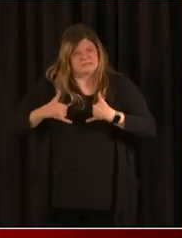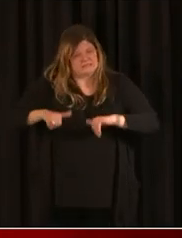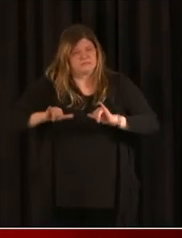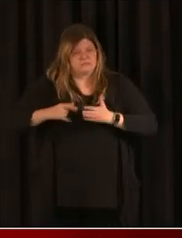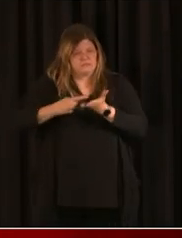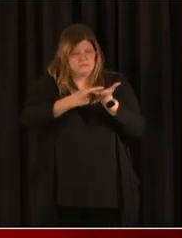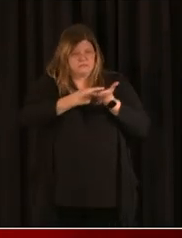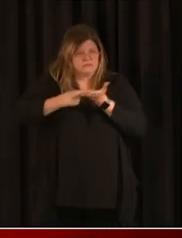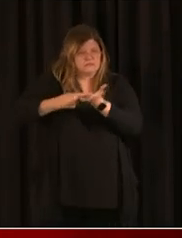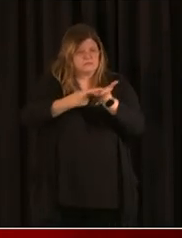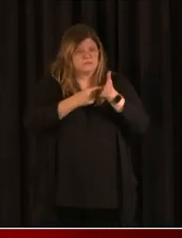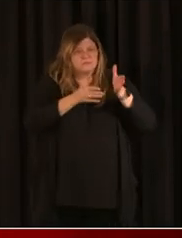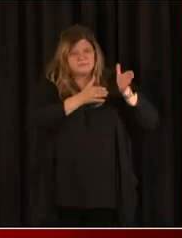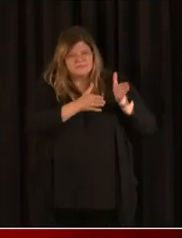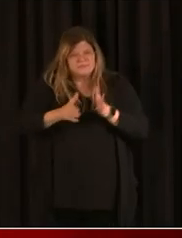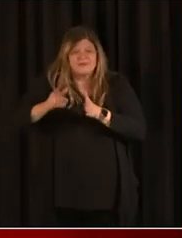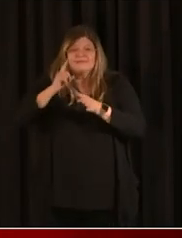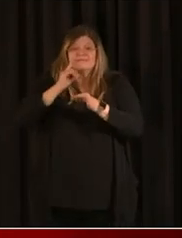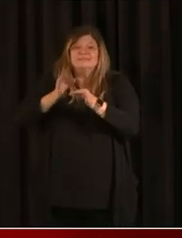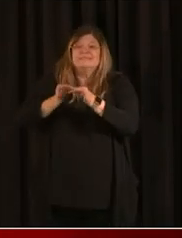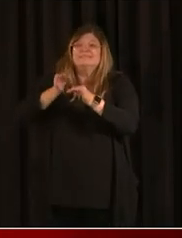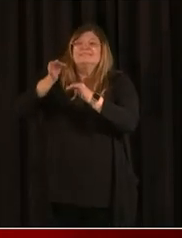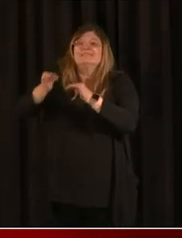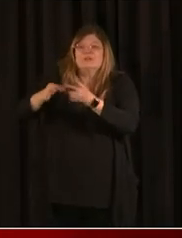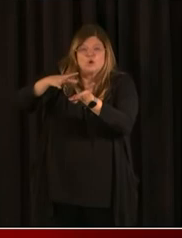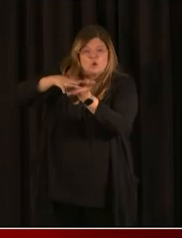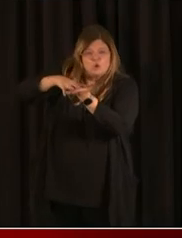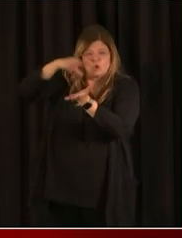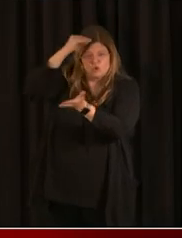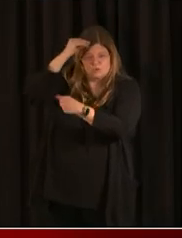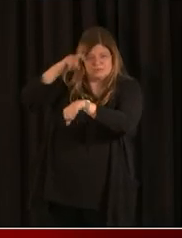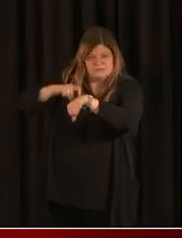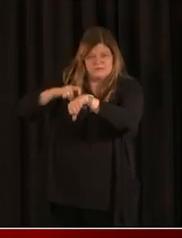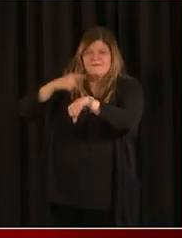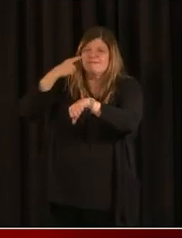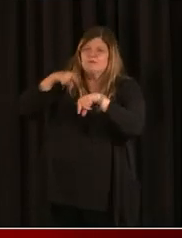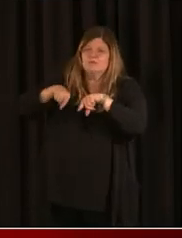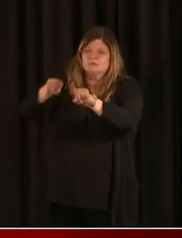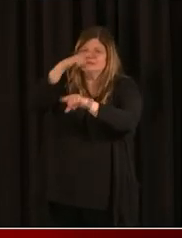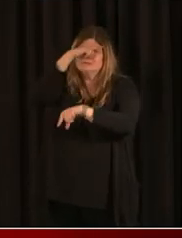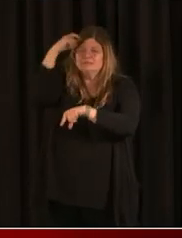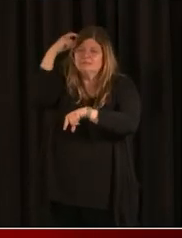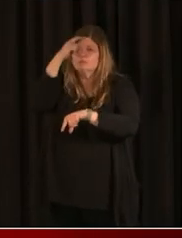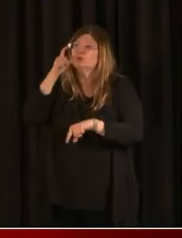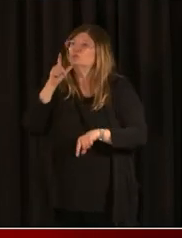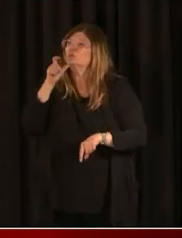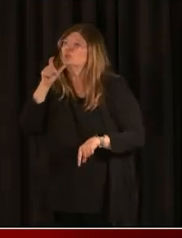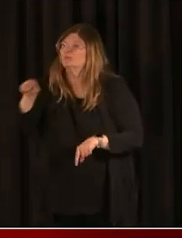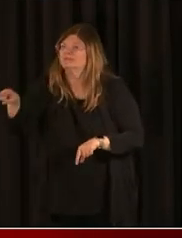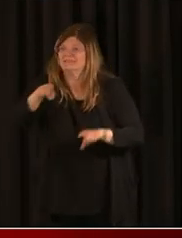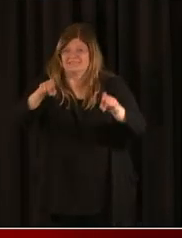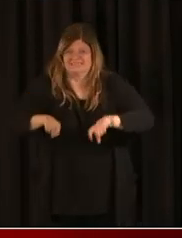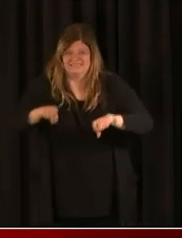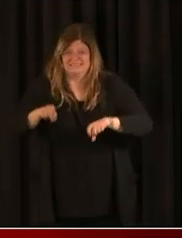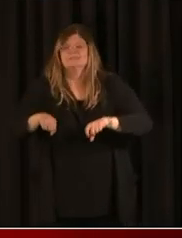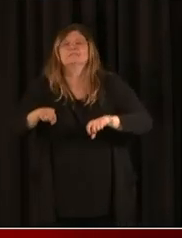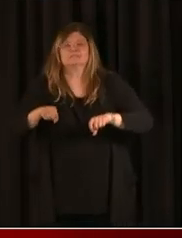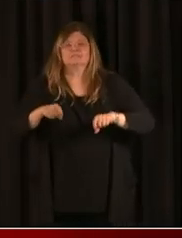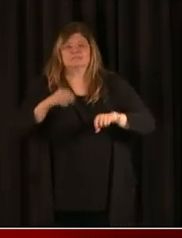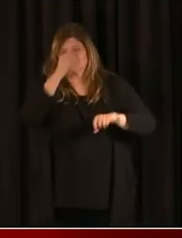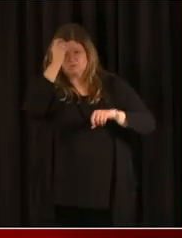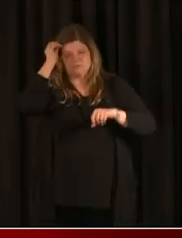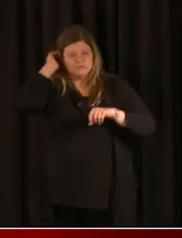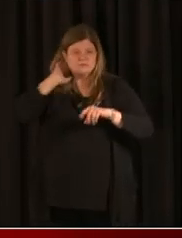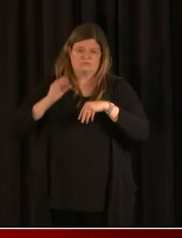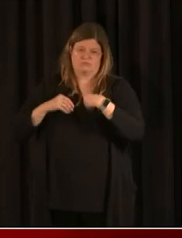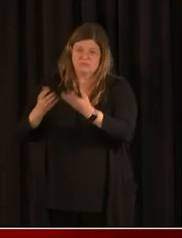discussed plans for extended learning time over the summer for those students who need it for either academic or